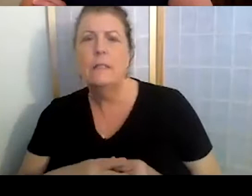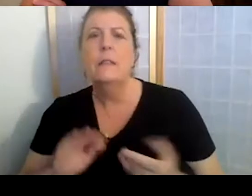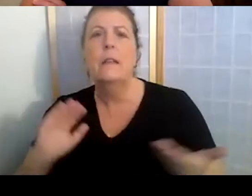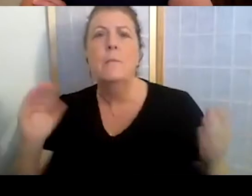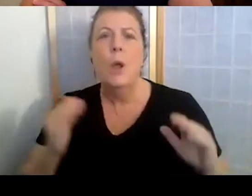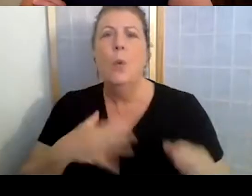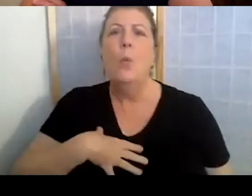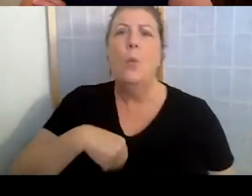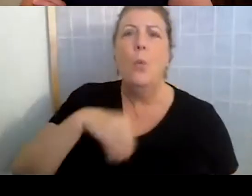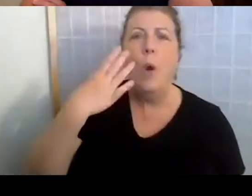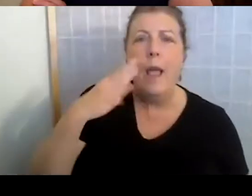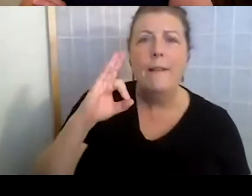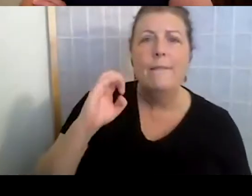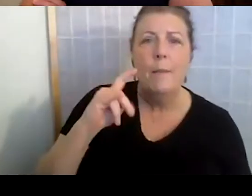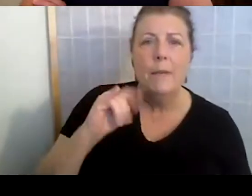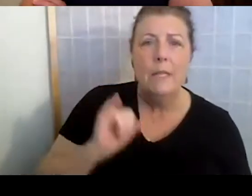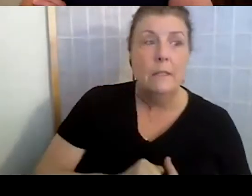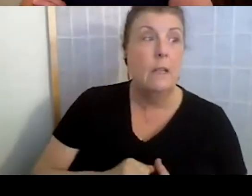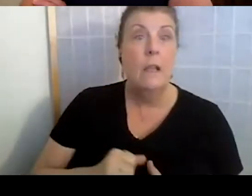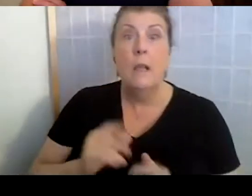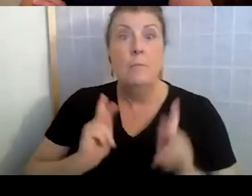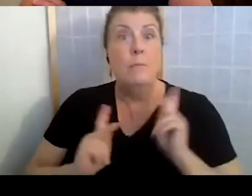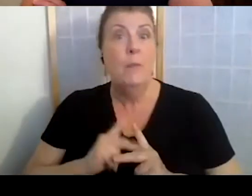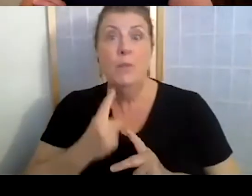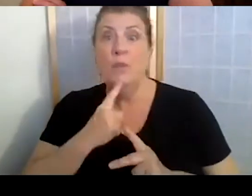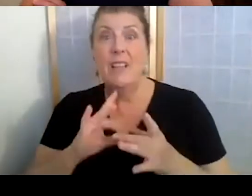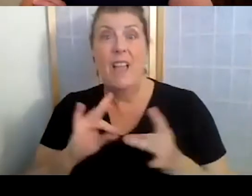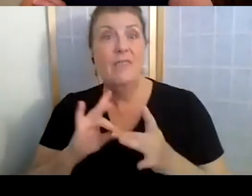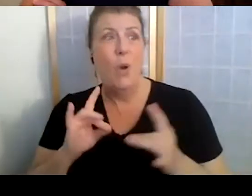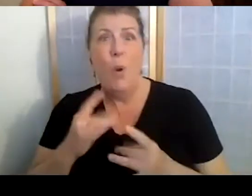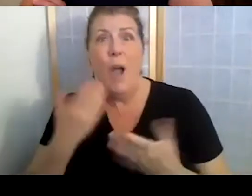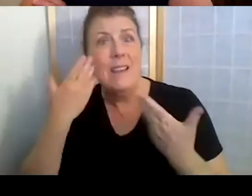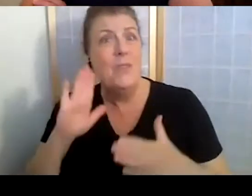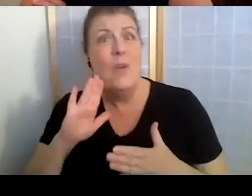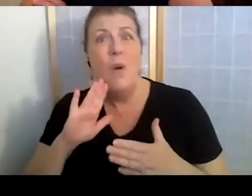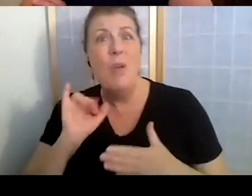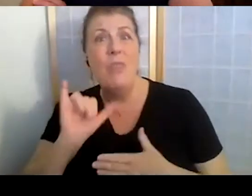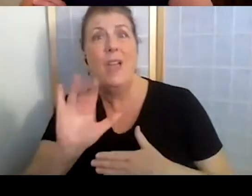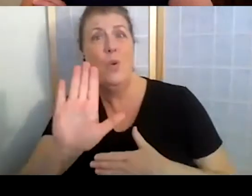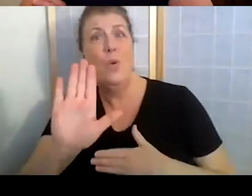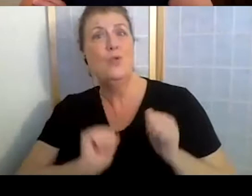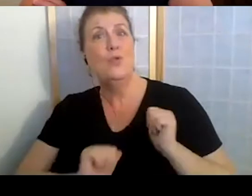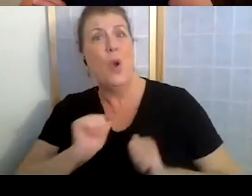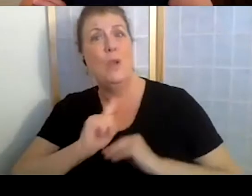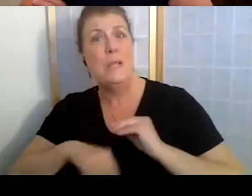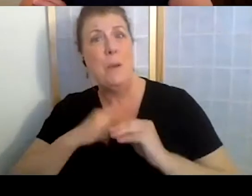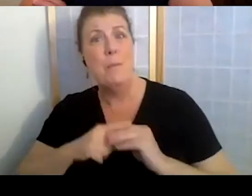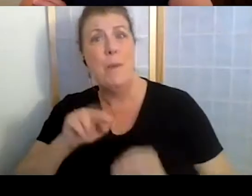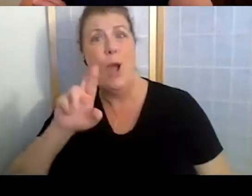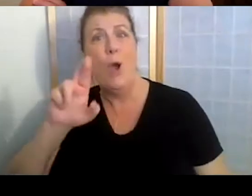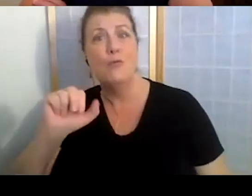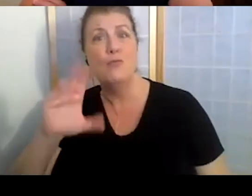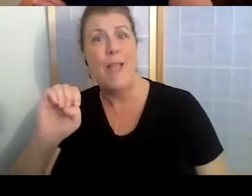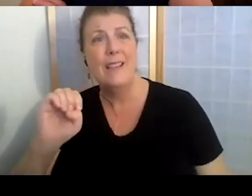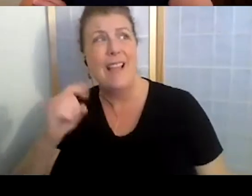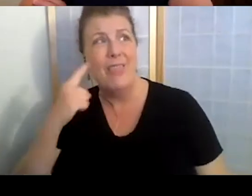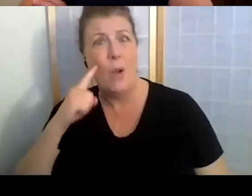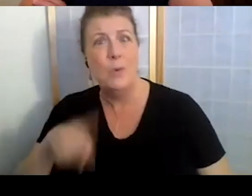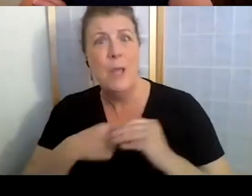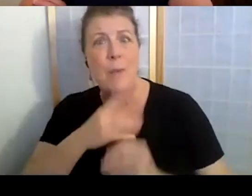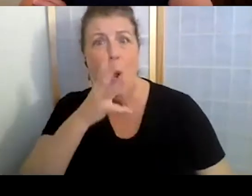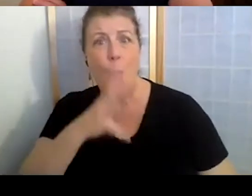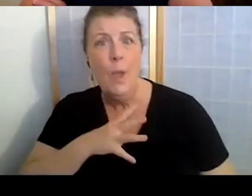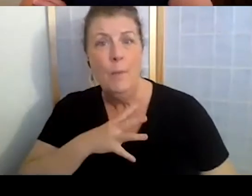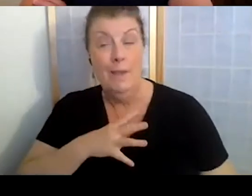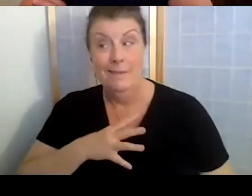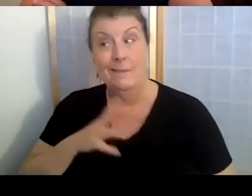said, oh, we didn't know that your show was about race because it's about women. And it's like, no, actually our show is about race, but it's a different way